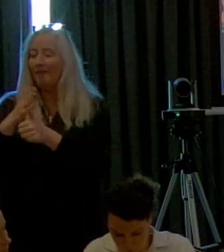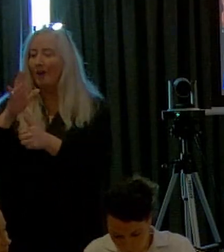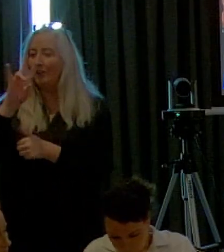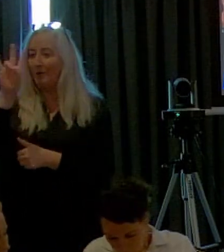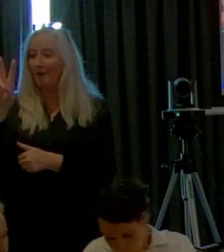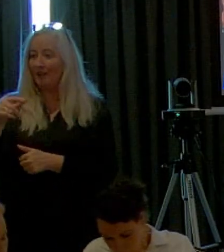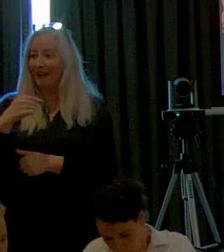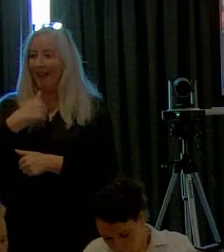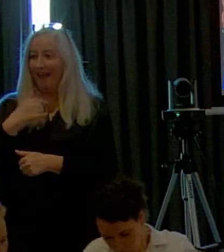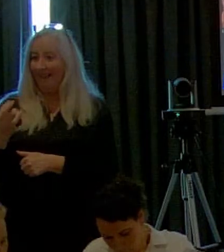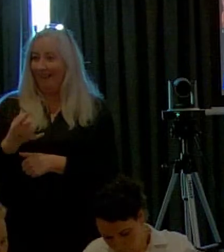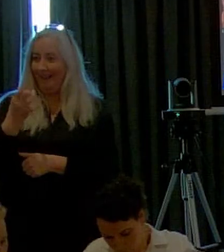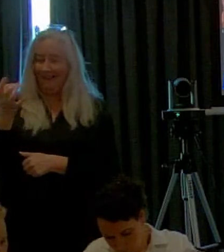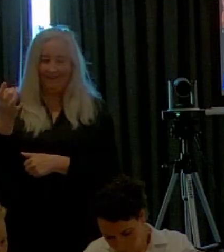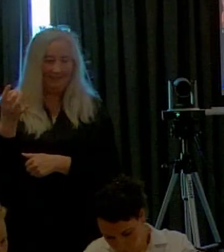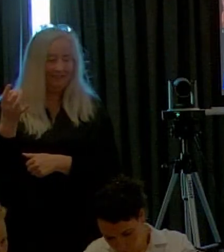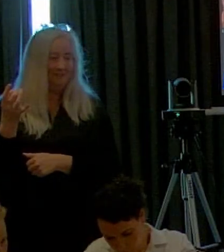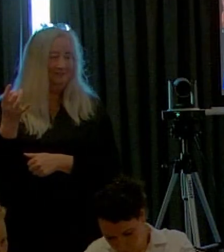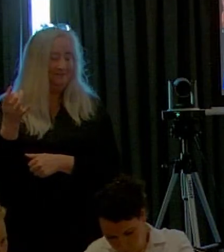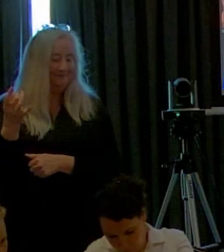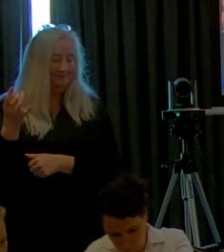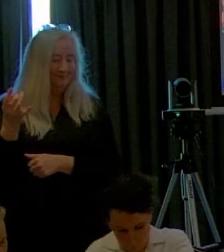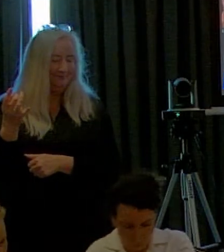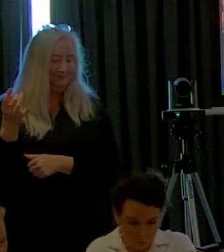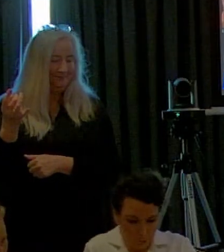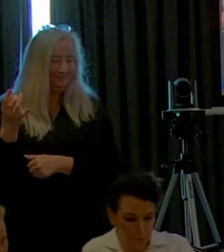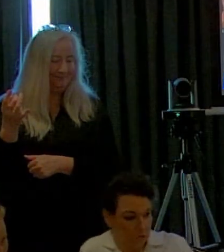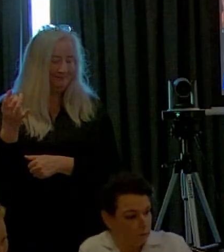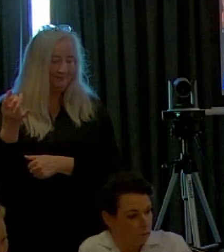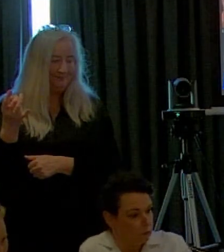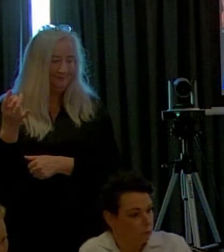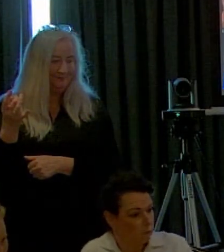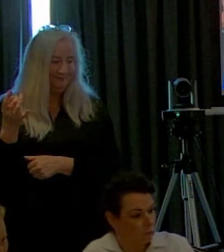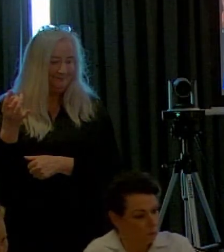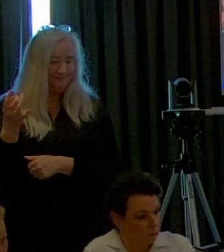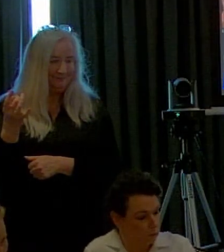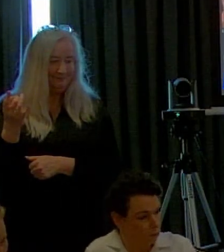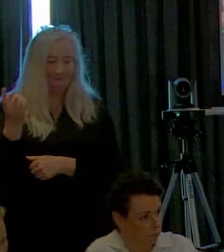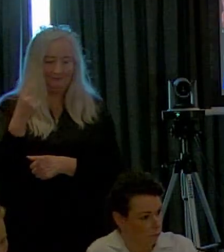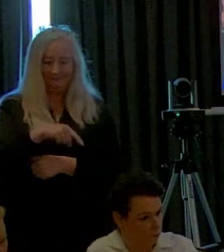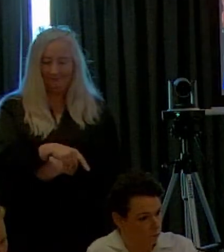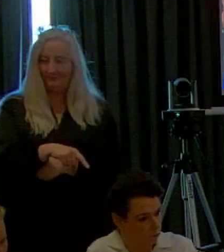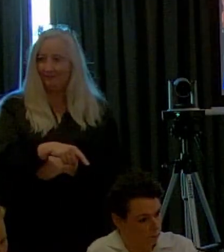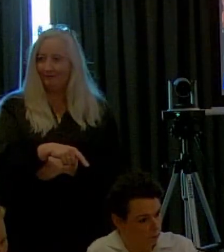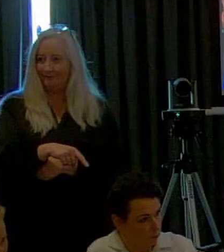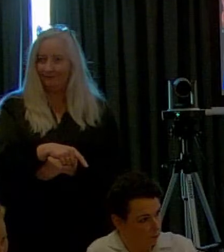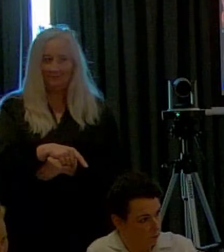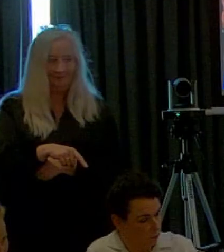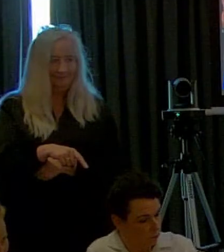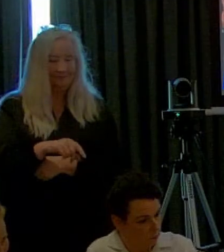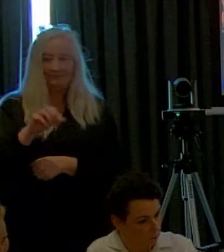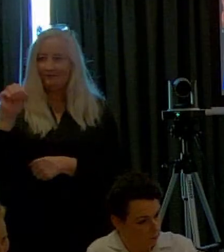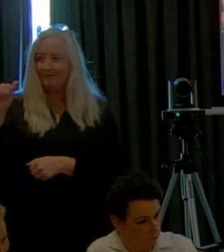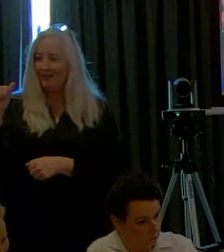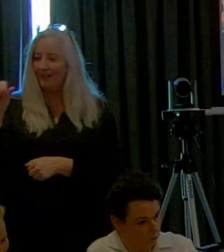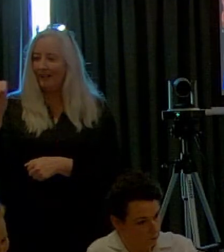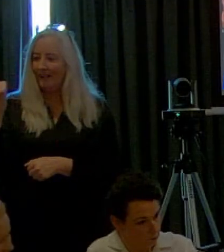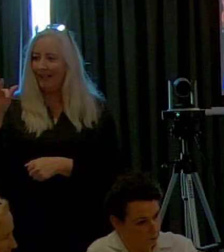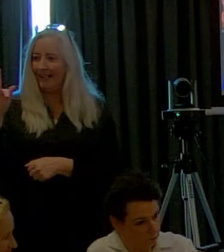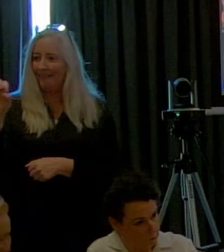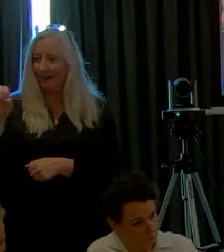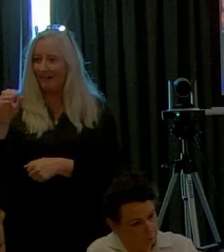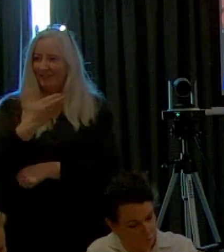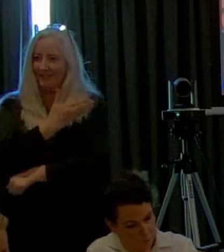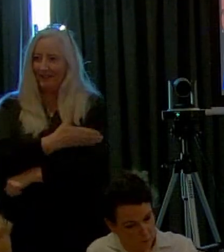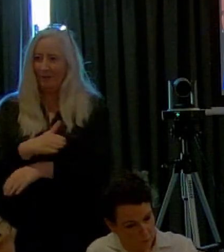going to kick off with and I might put this question maybe to Aoife, maybe as a starting point